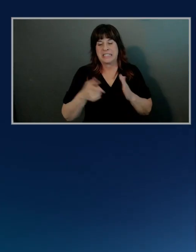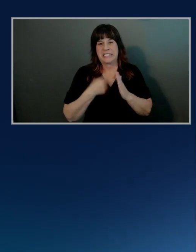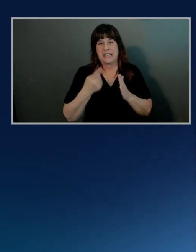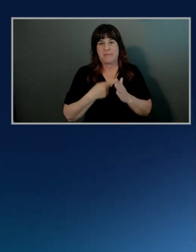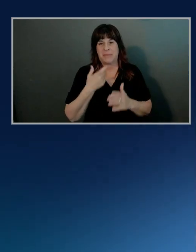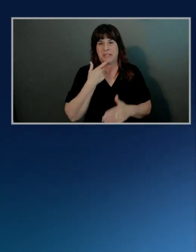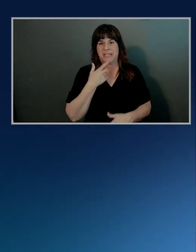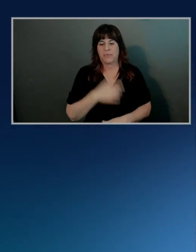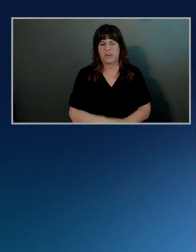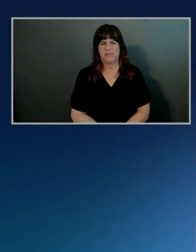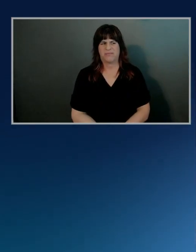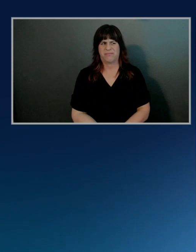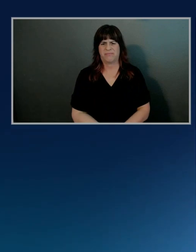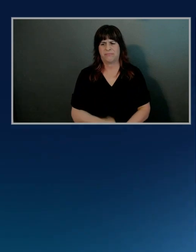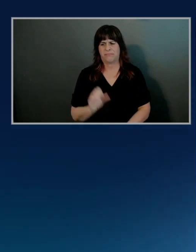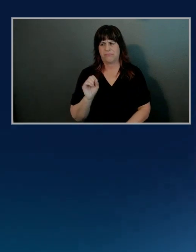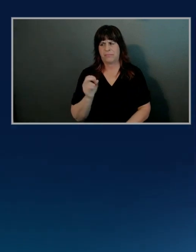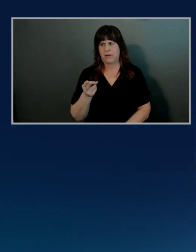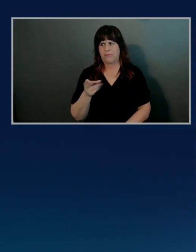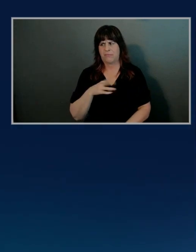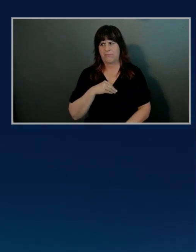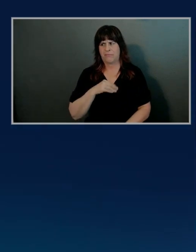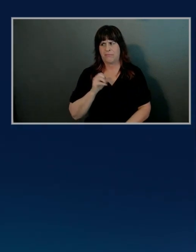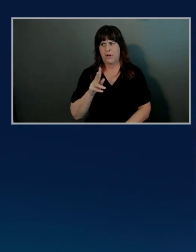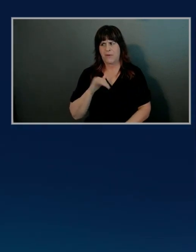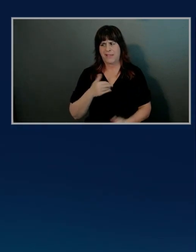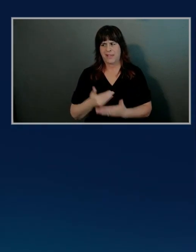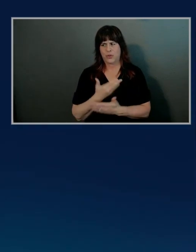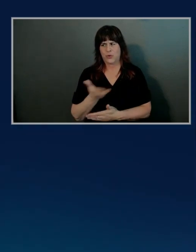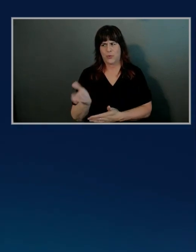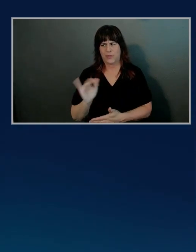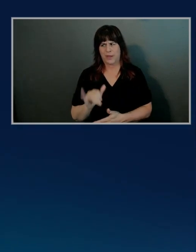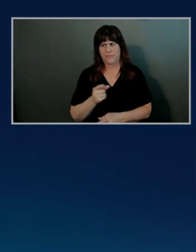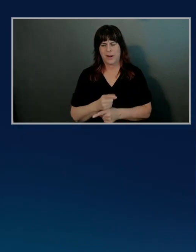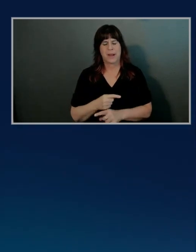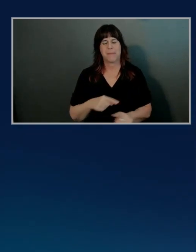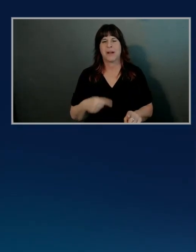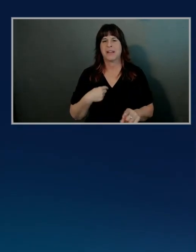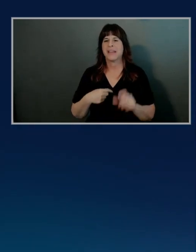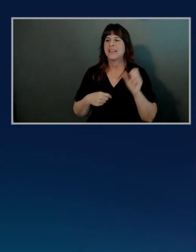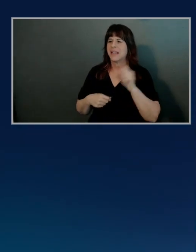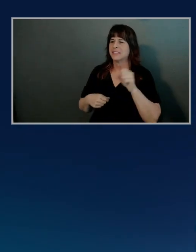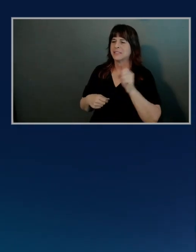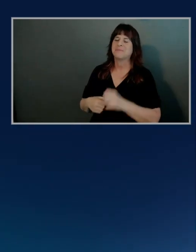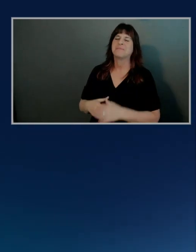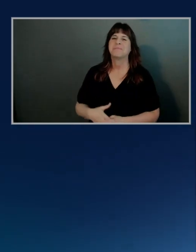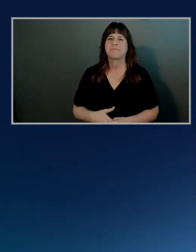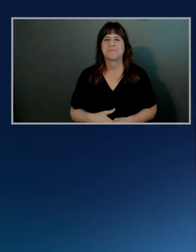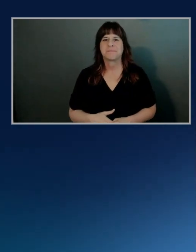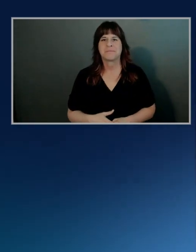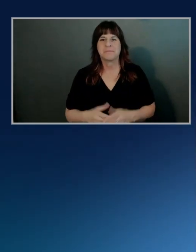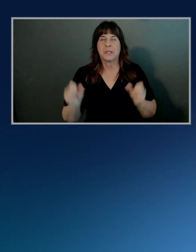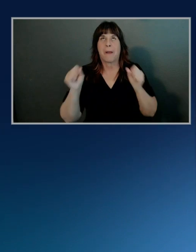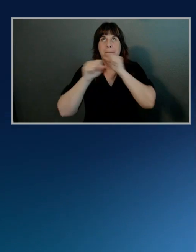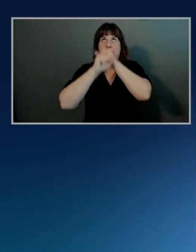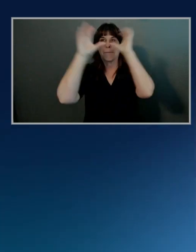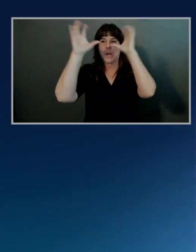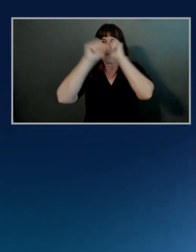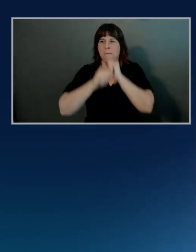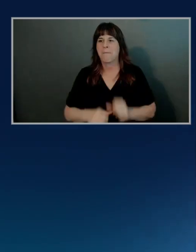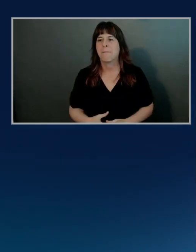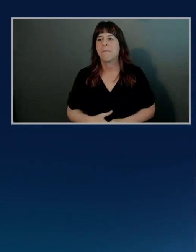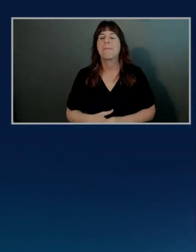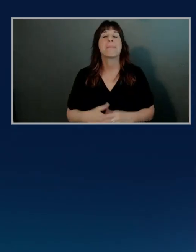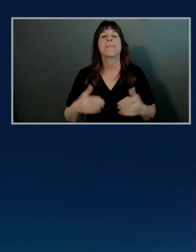oh, okay, that's a new thing, right? Yeah, that's we kind of didn't expect that. Yeah, that's just boom. Away. Okay, awesome.